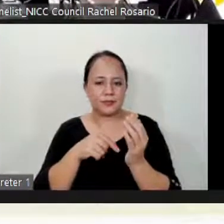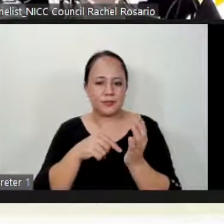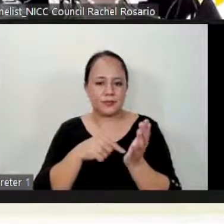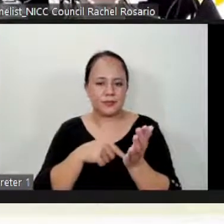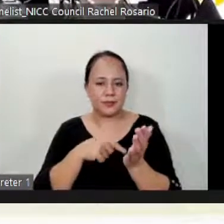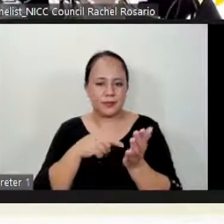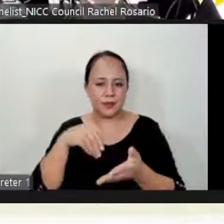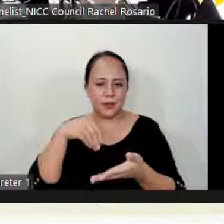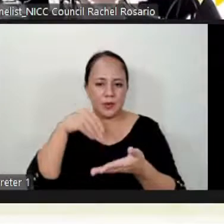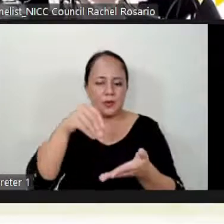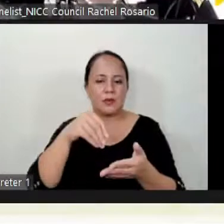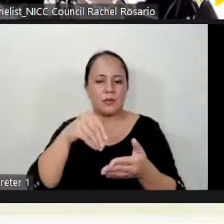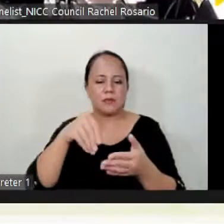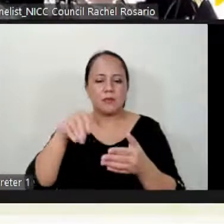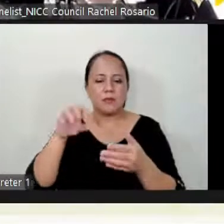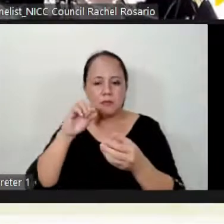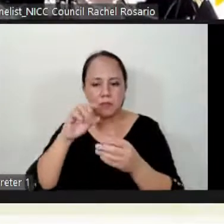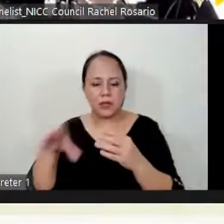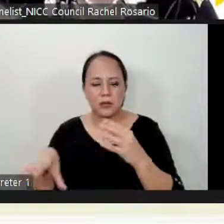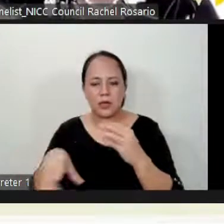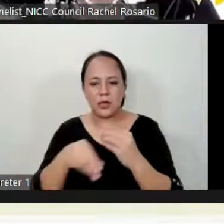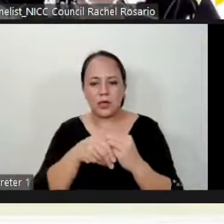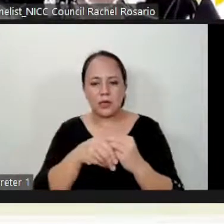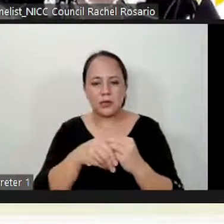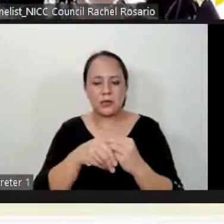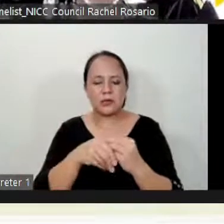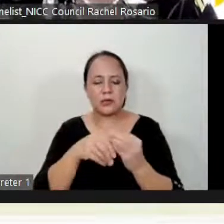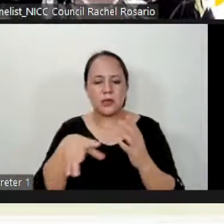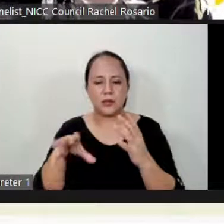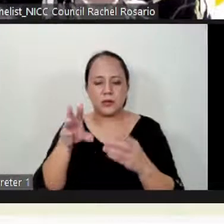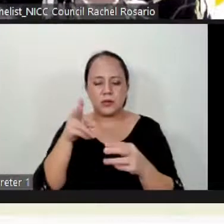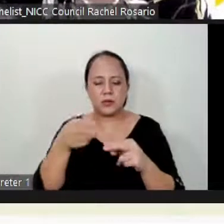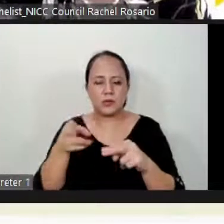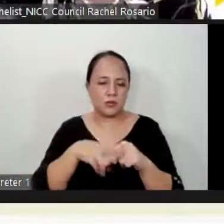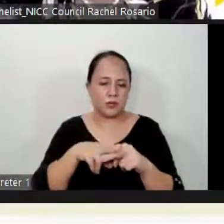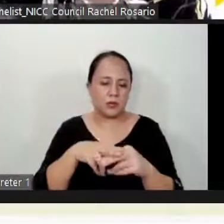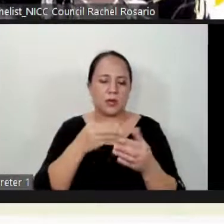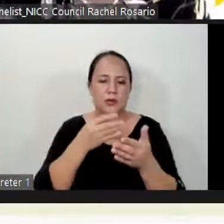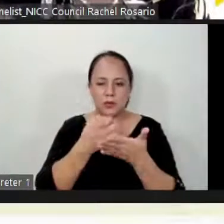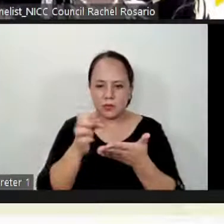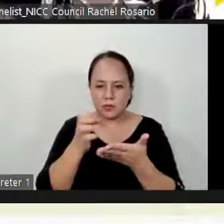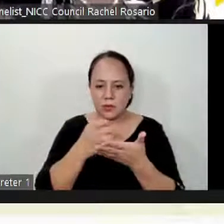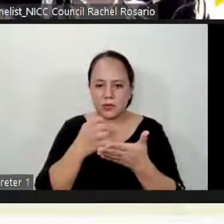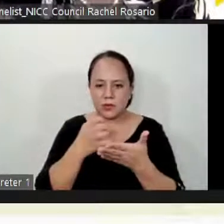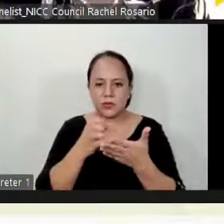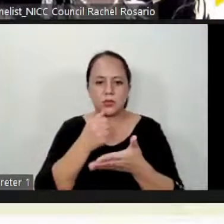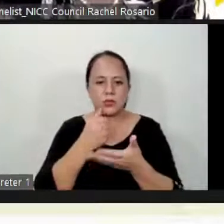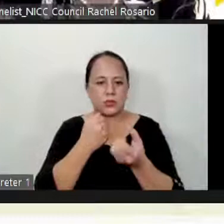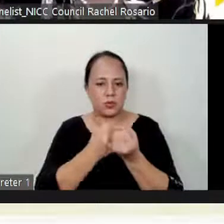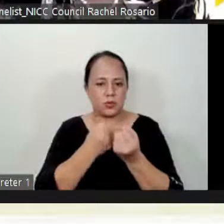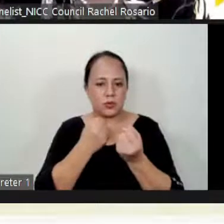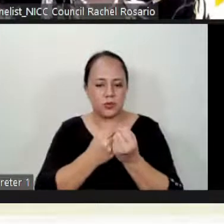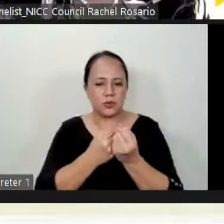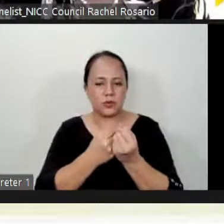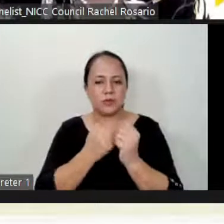packages, it would entail additional expenses. So to support that,